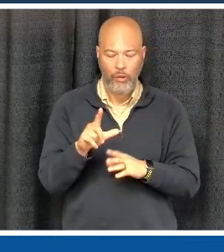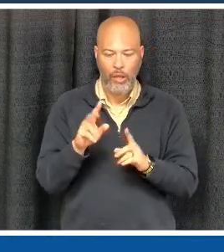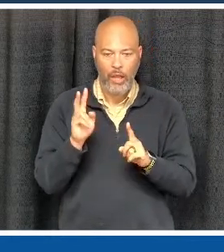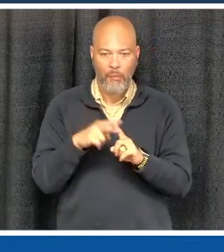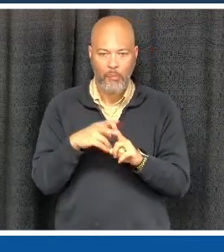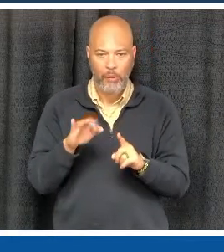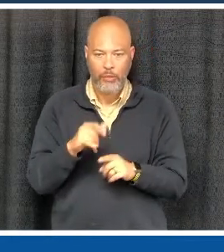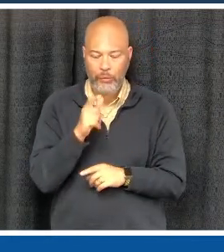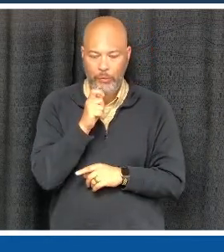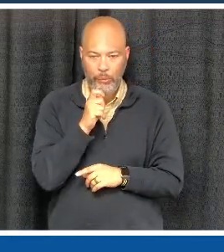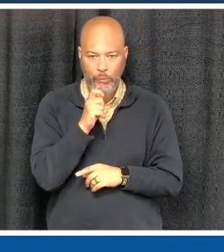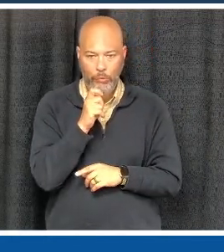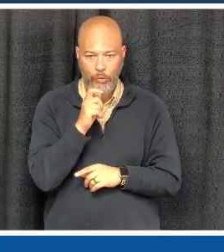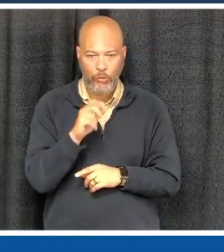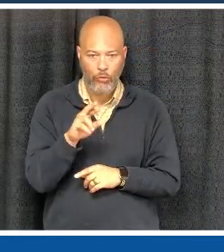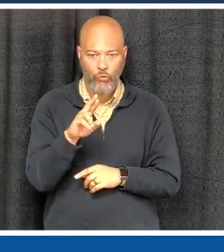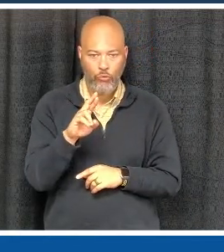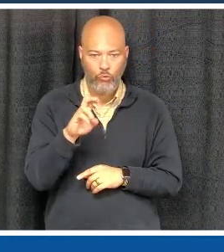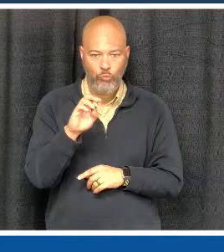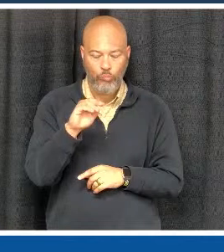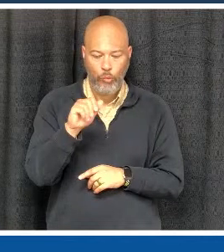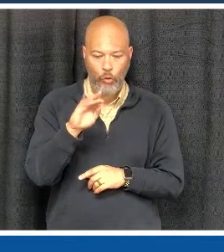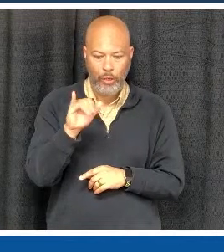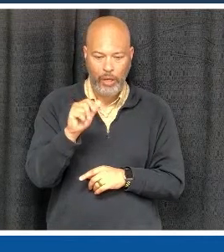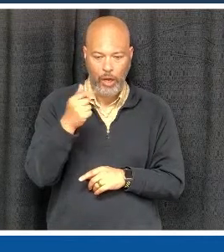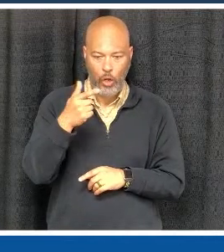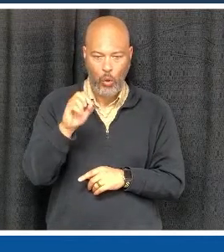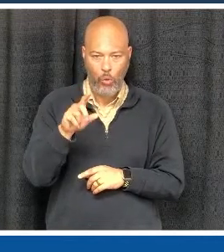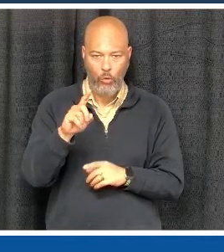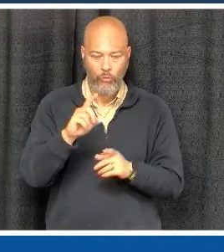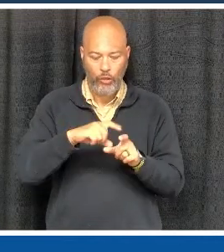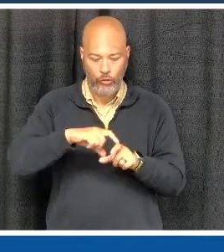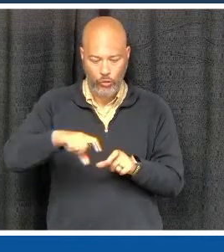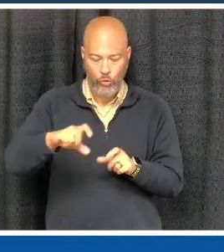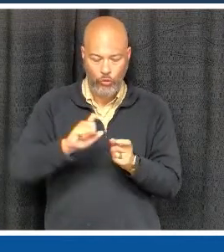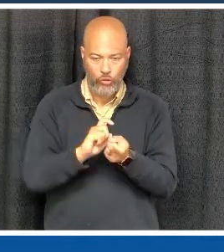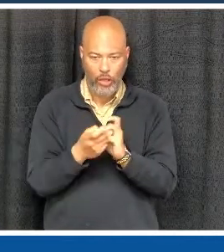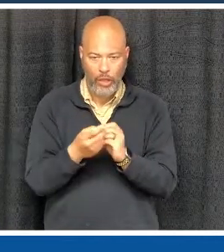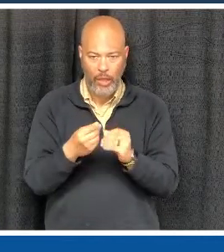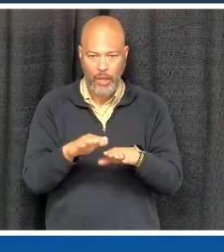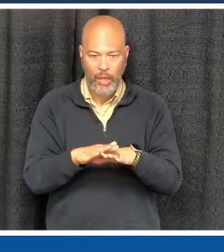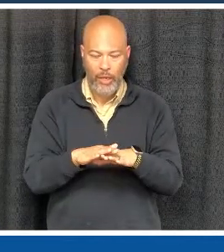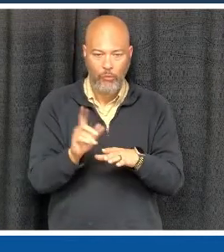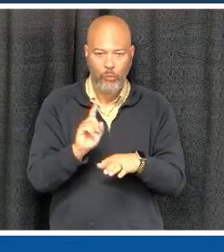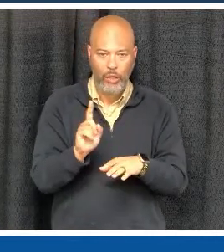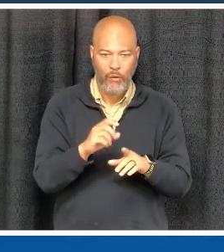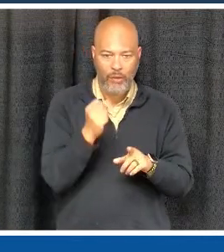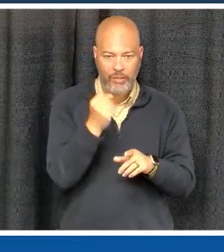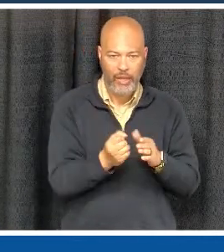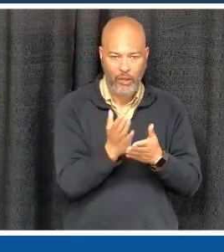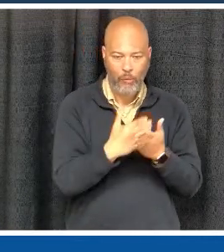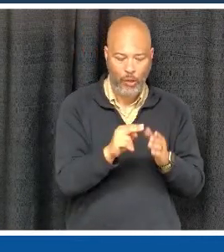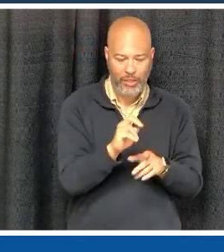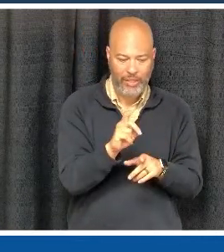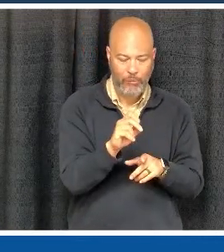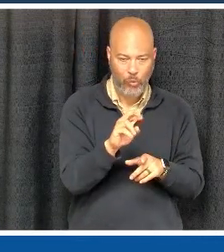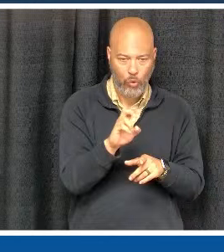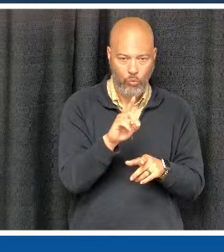Clarksville, application of Maria Gold for zone change on a tract of land fronting on the south frontage of Needmore